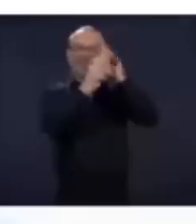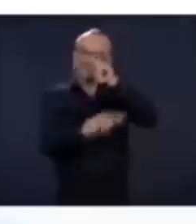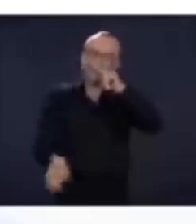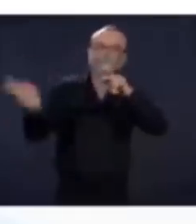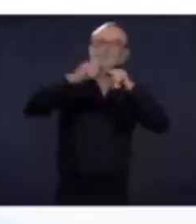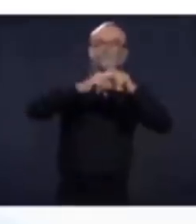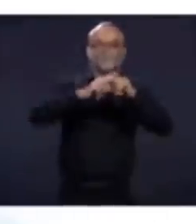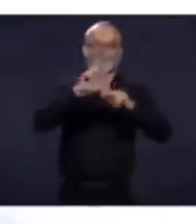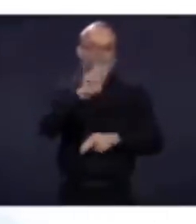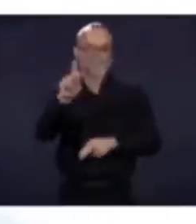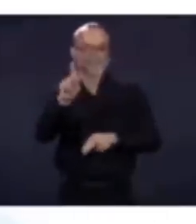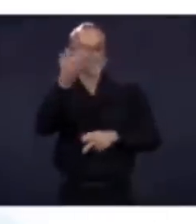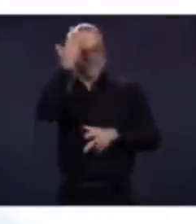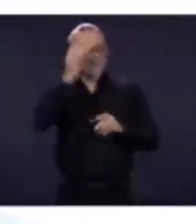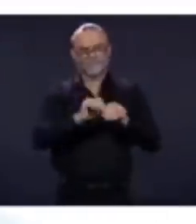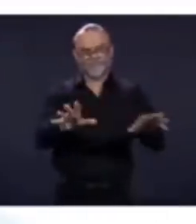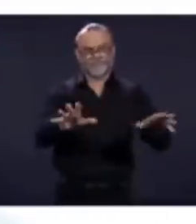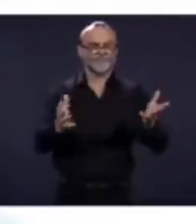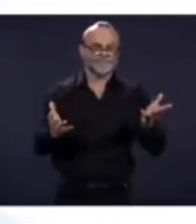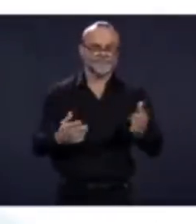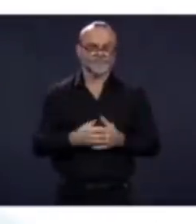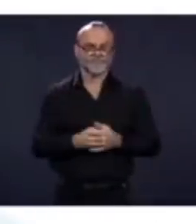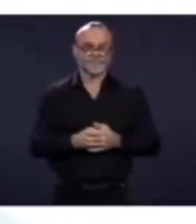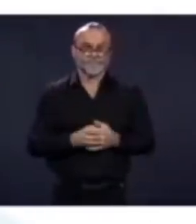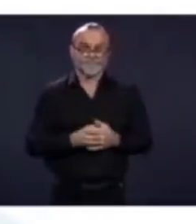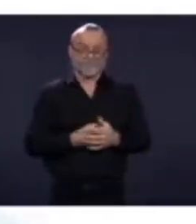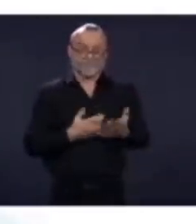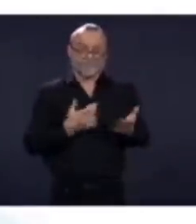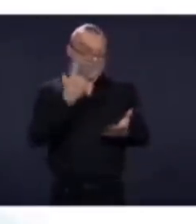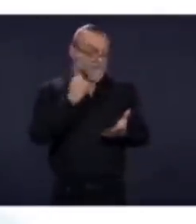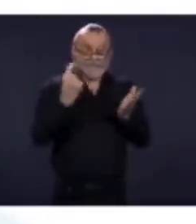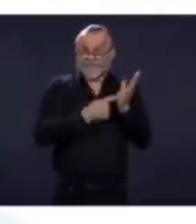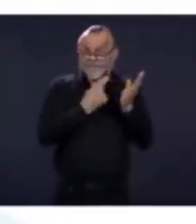getting the disease by an infected person who don't have any symptoms yet.